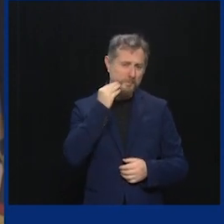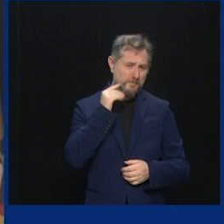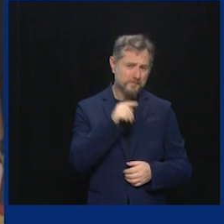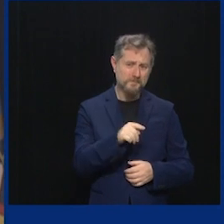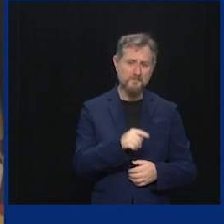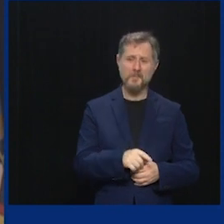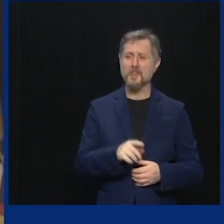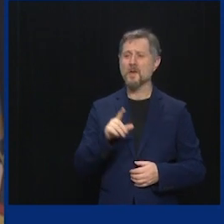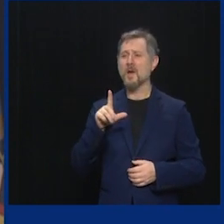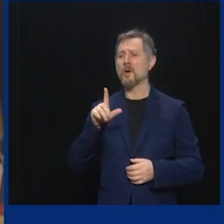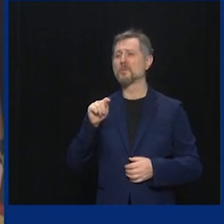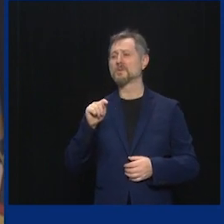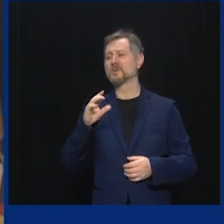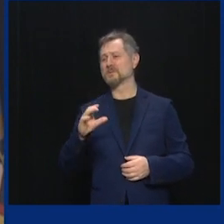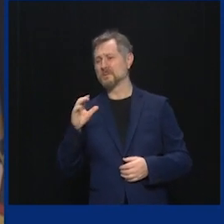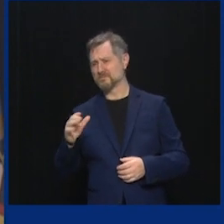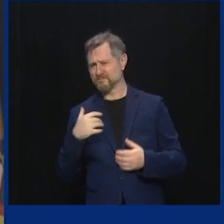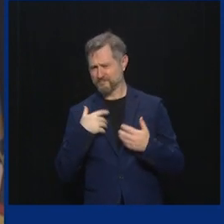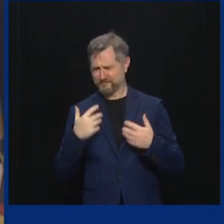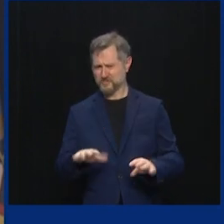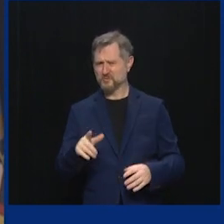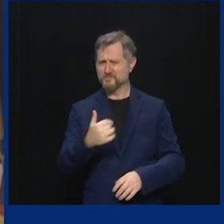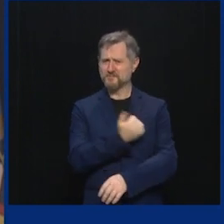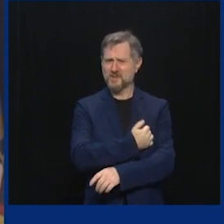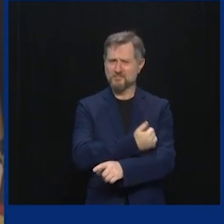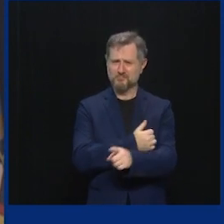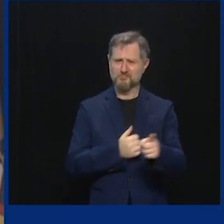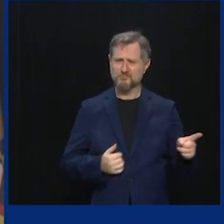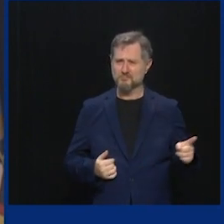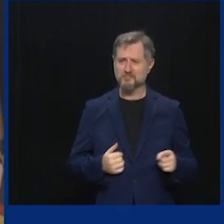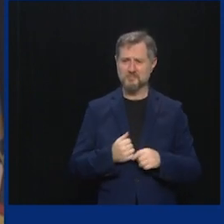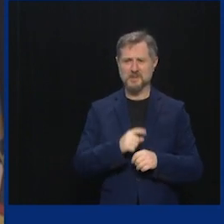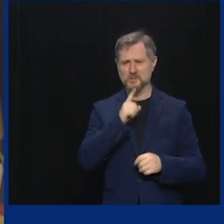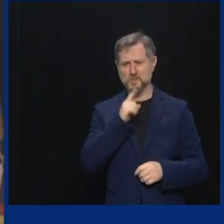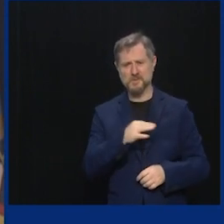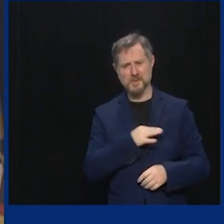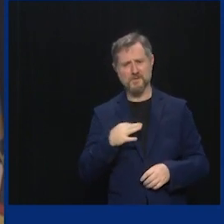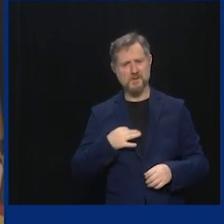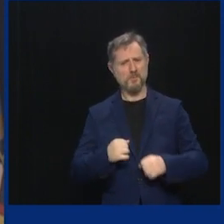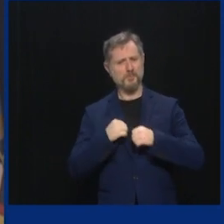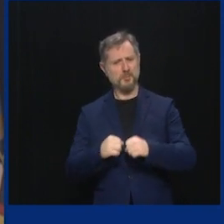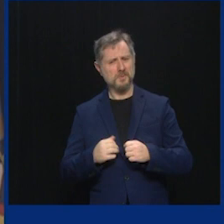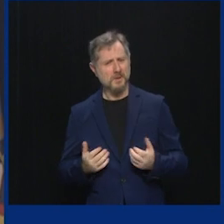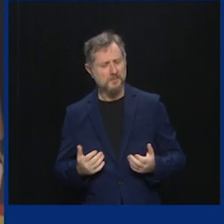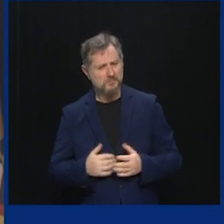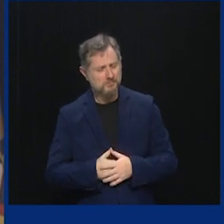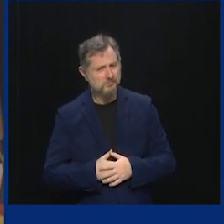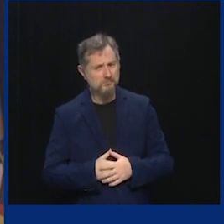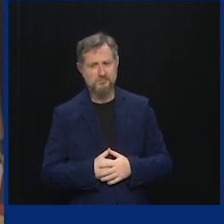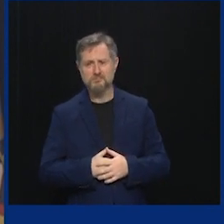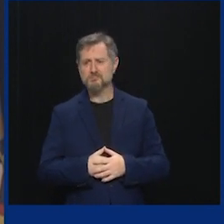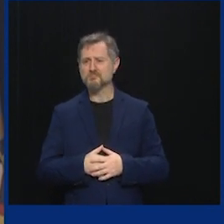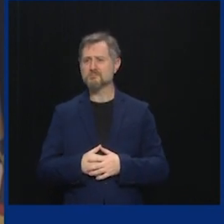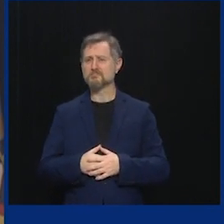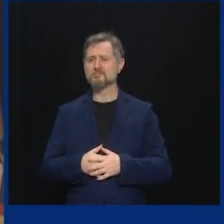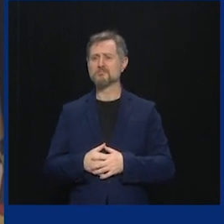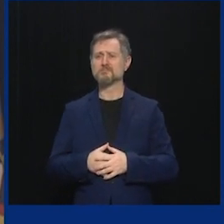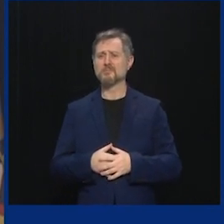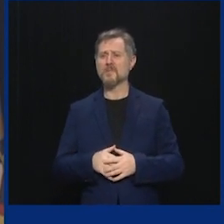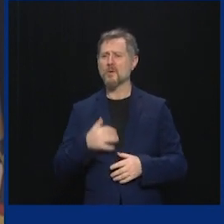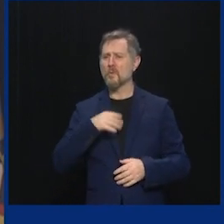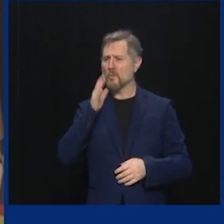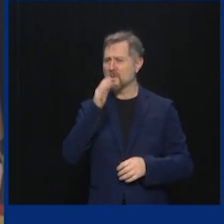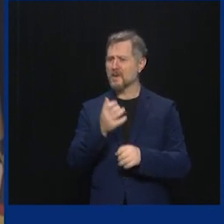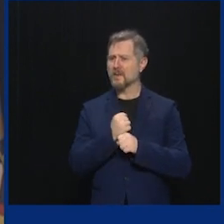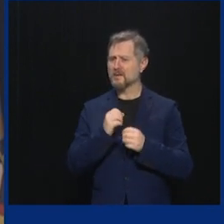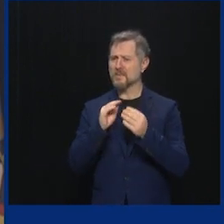facilities are vaccinated themselves, and so we know the staff is protected. We know that many more members of and I can get the numbers on how many